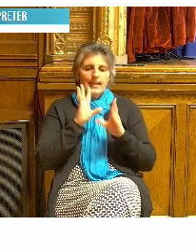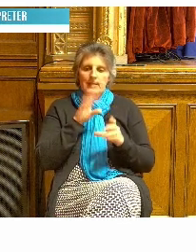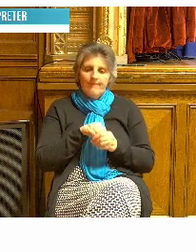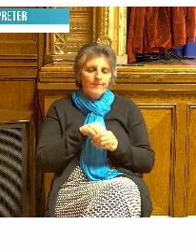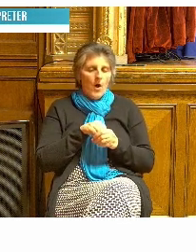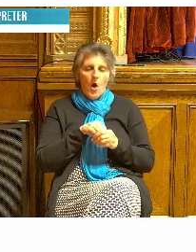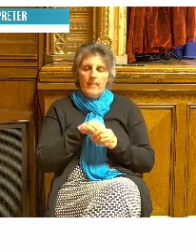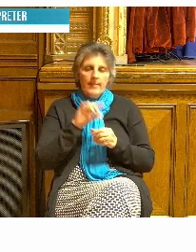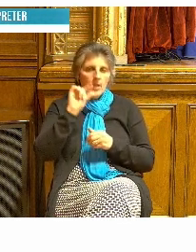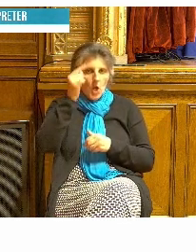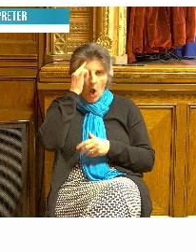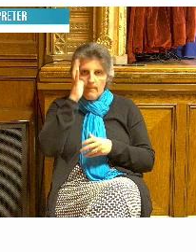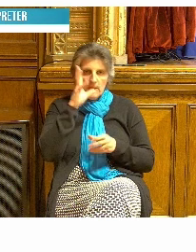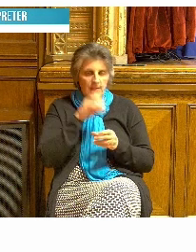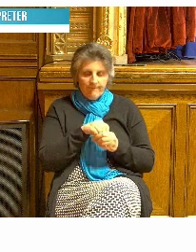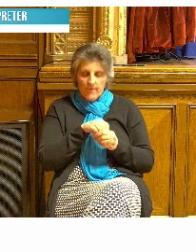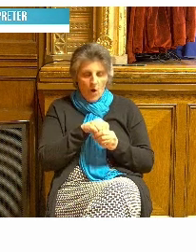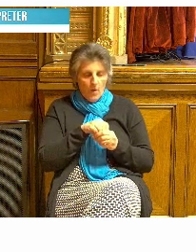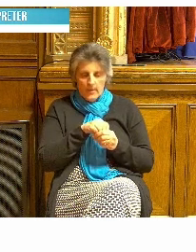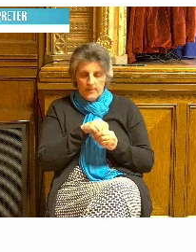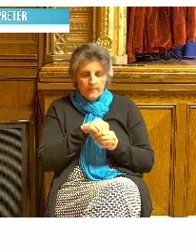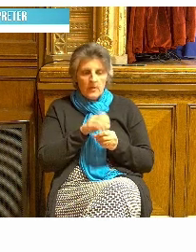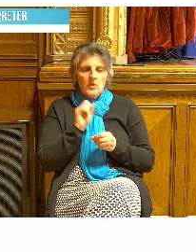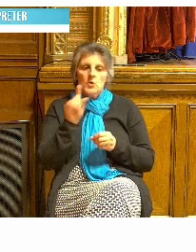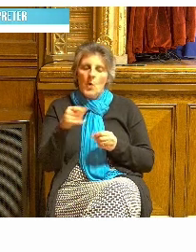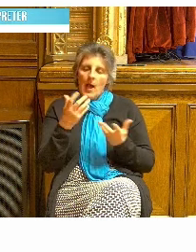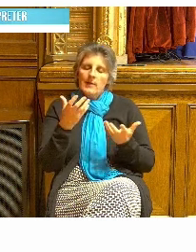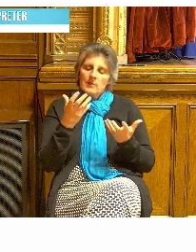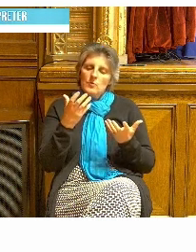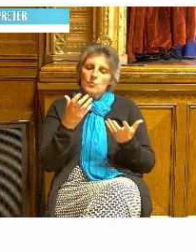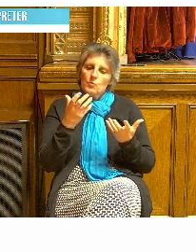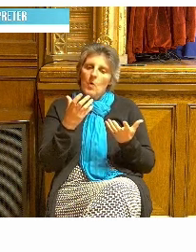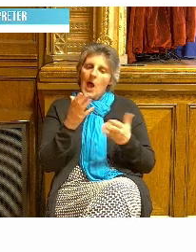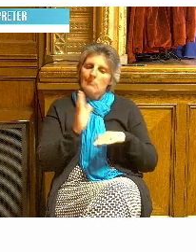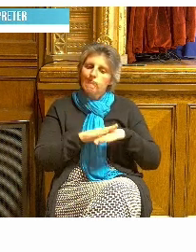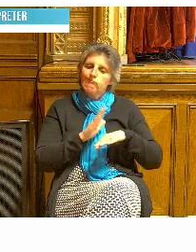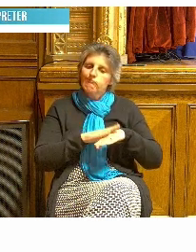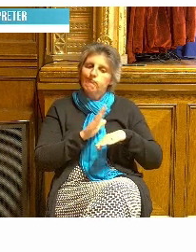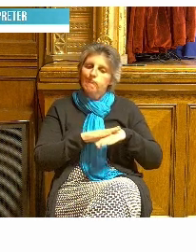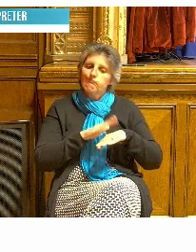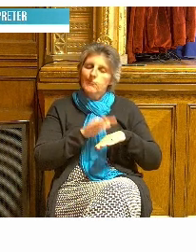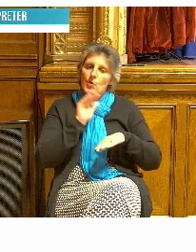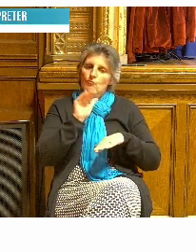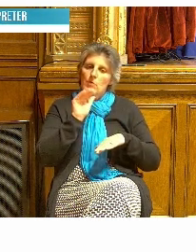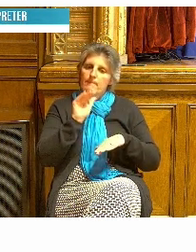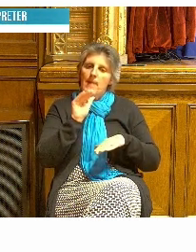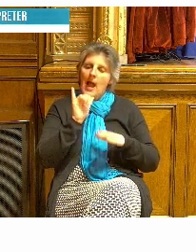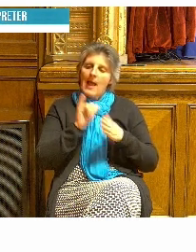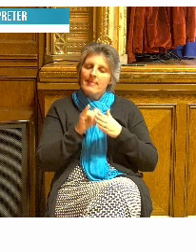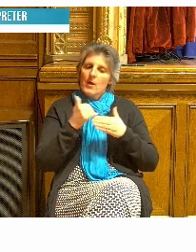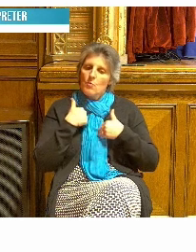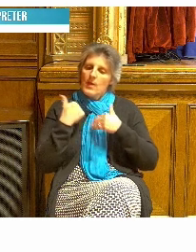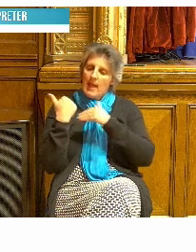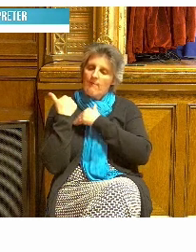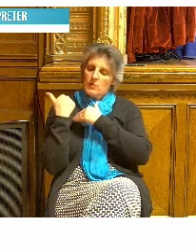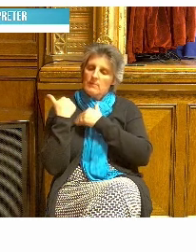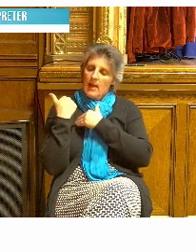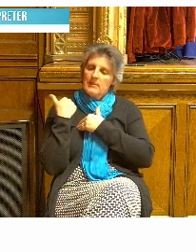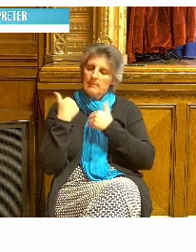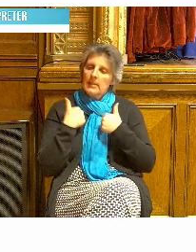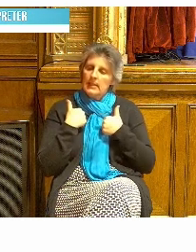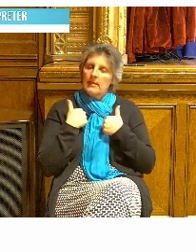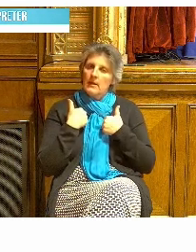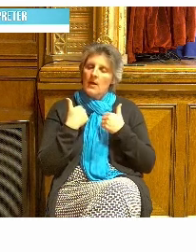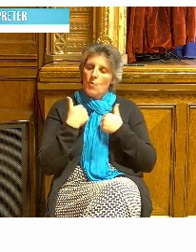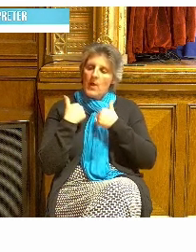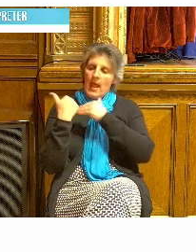involvement or the government's involvement. And so I just want to caution us, to remind us that we have a responsibility. We